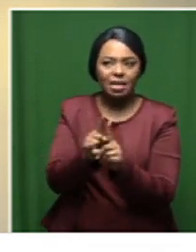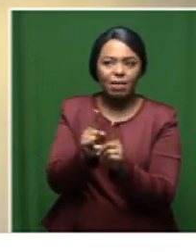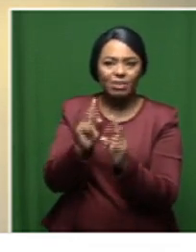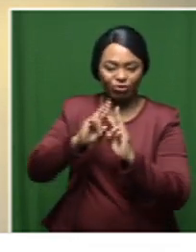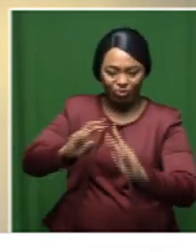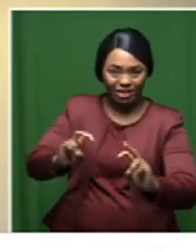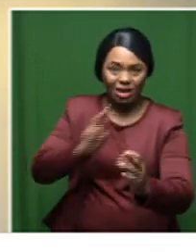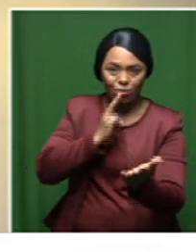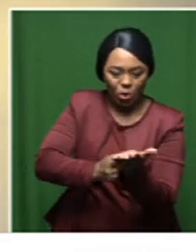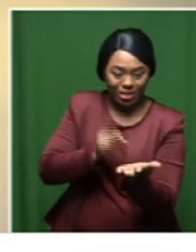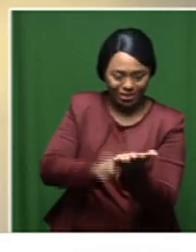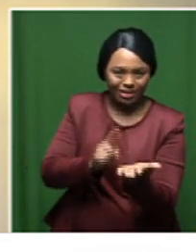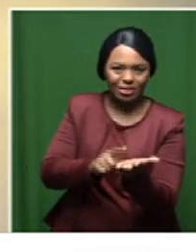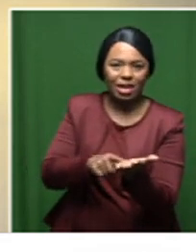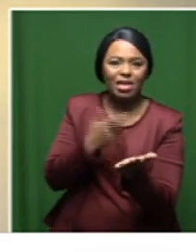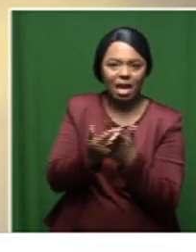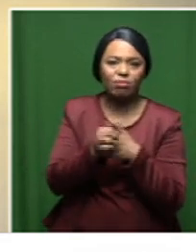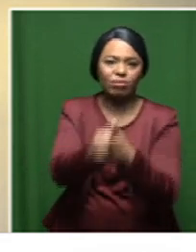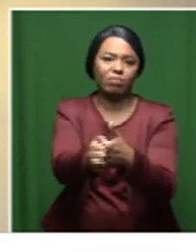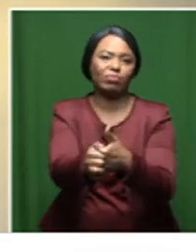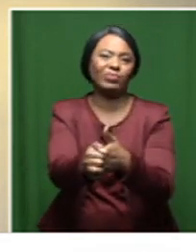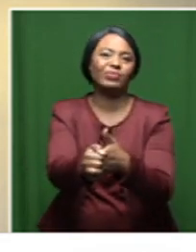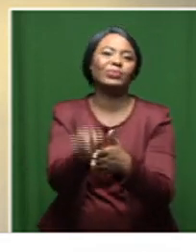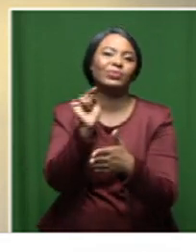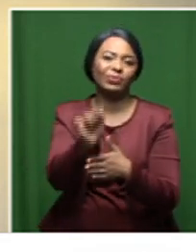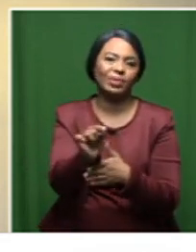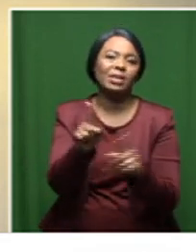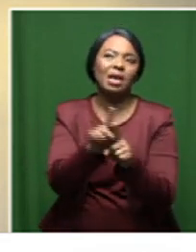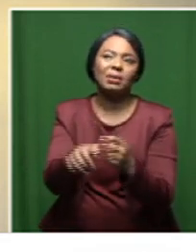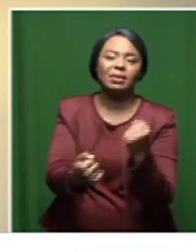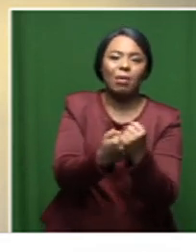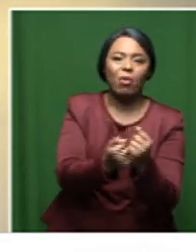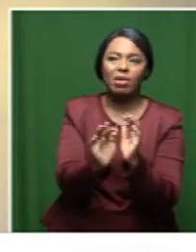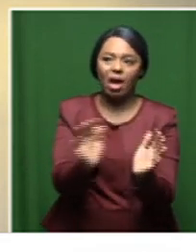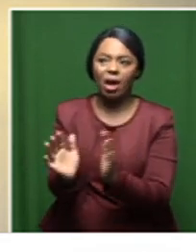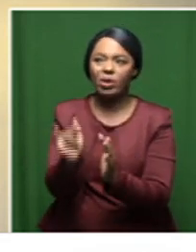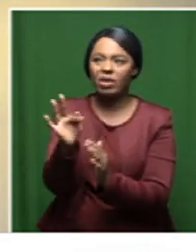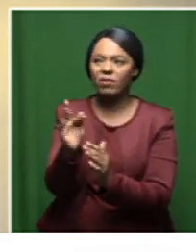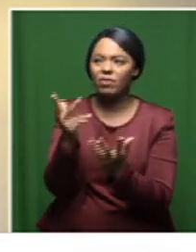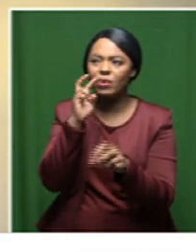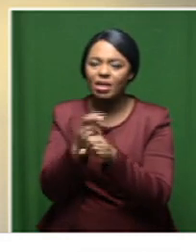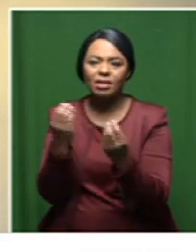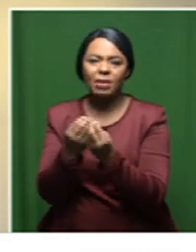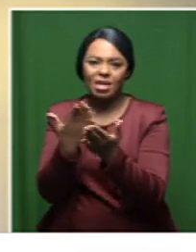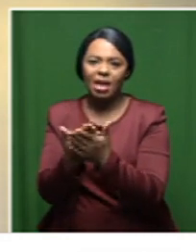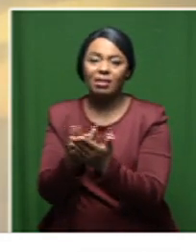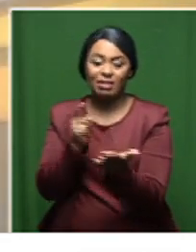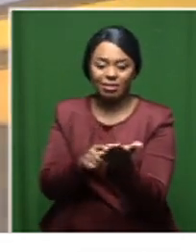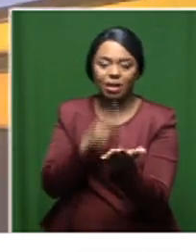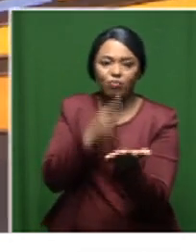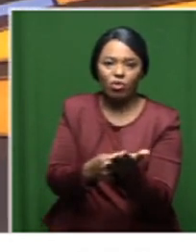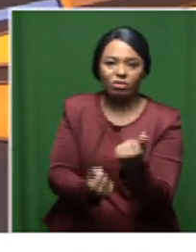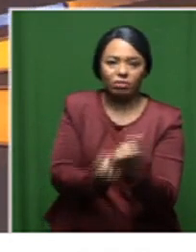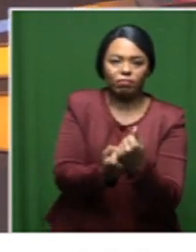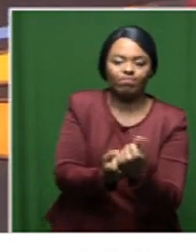such as these to help us see where we are and gauge the kind of support that we need to be providing to our music creators. All right, Eddie, thank you so much